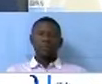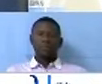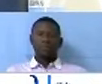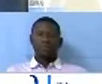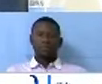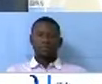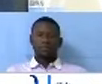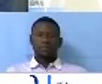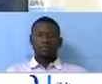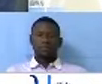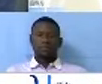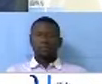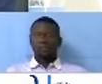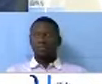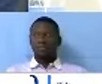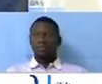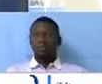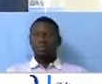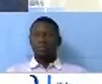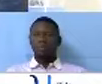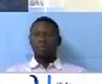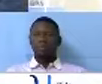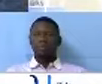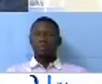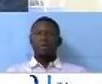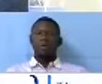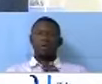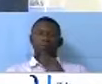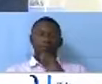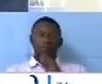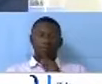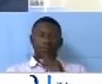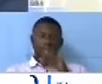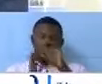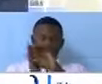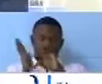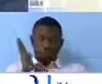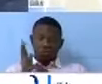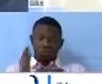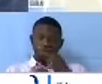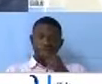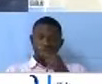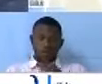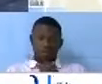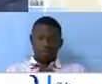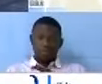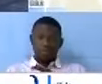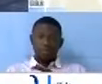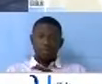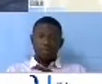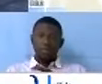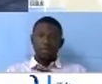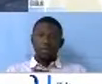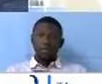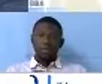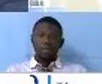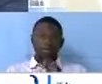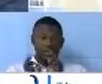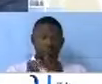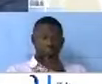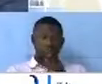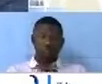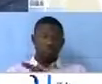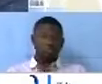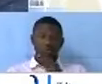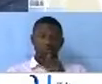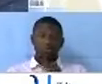Chairman, in fact, the Constitution of the Republic require you not to obey unlawful command.